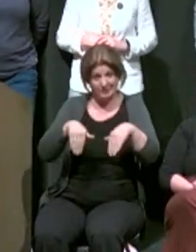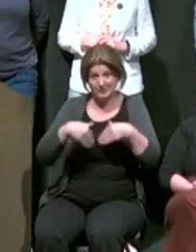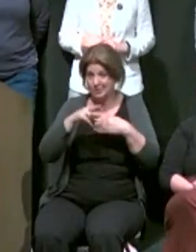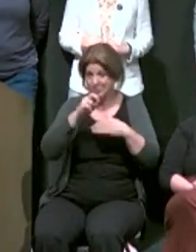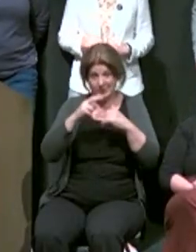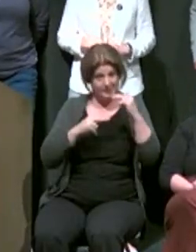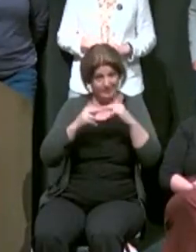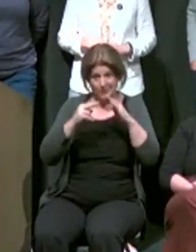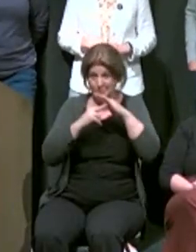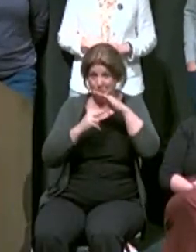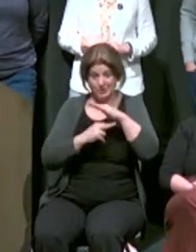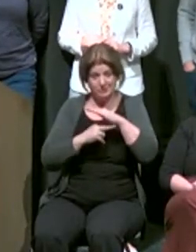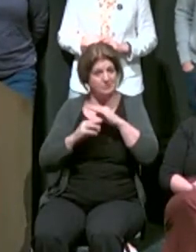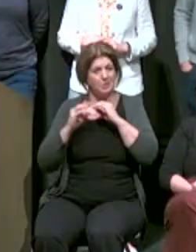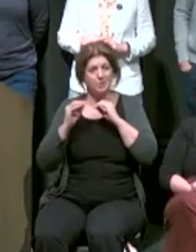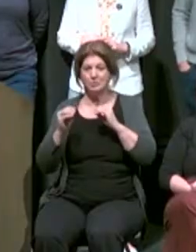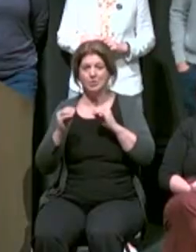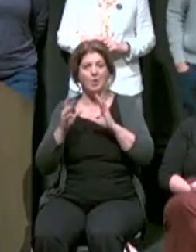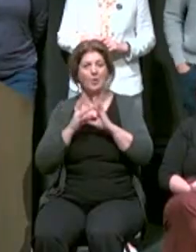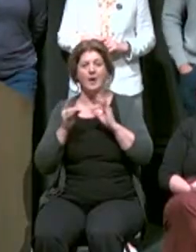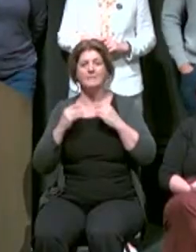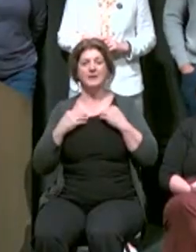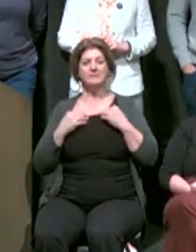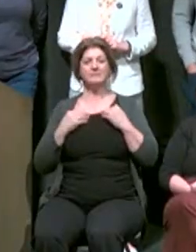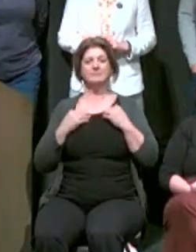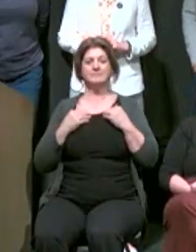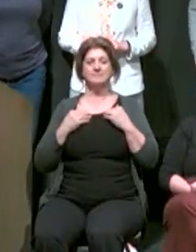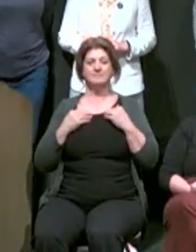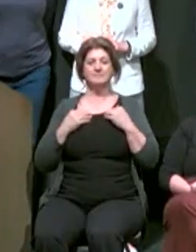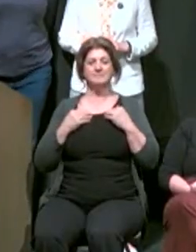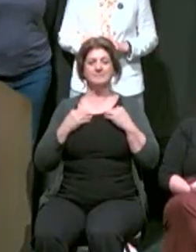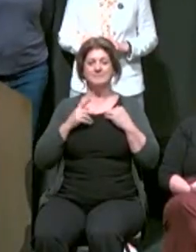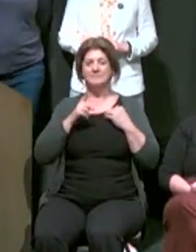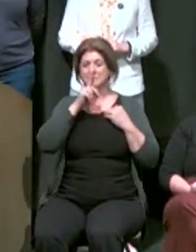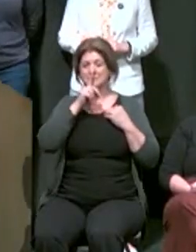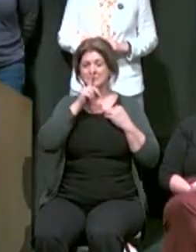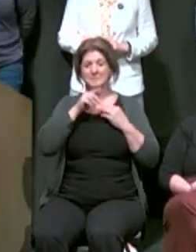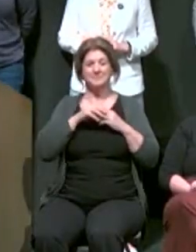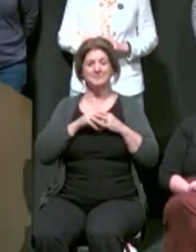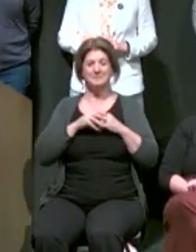bridge? No additional comment at this time. No.